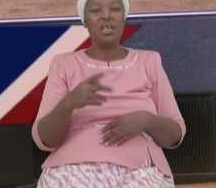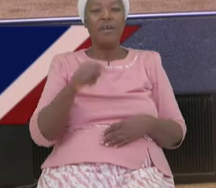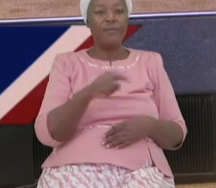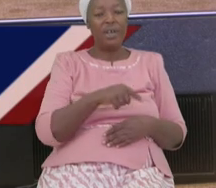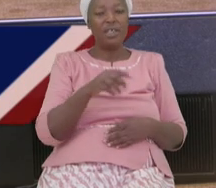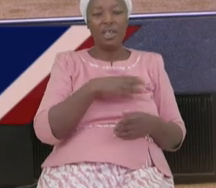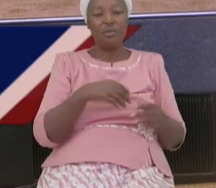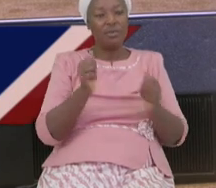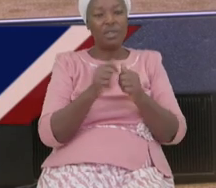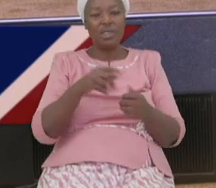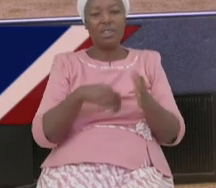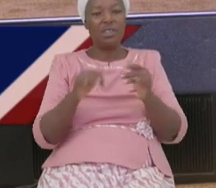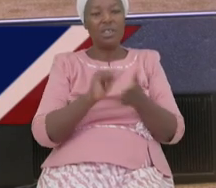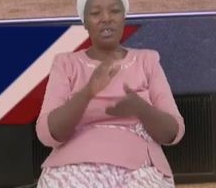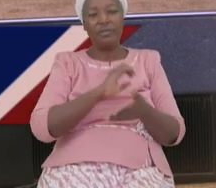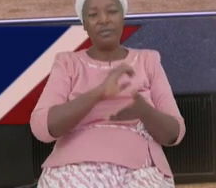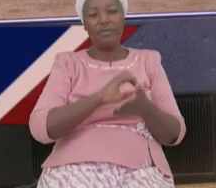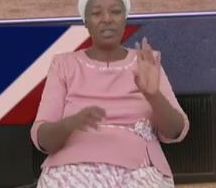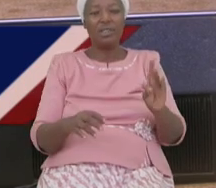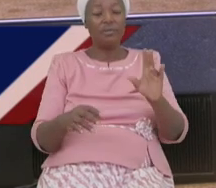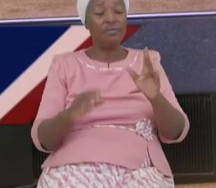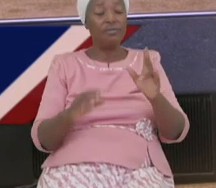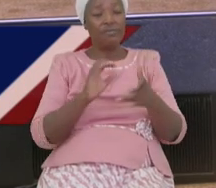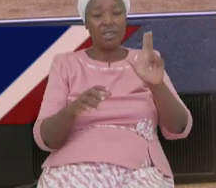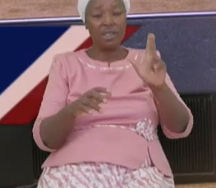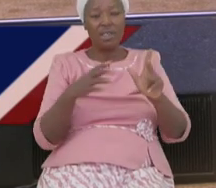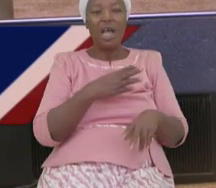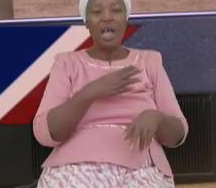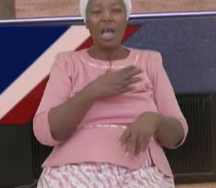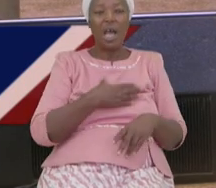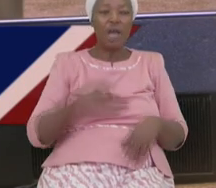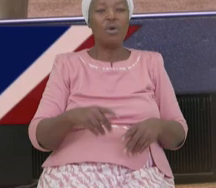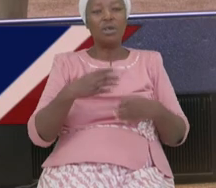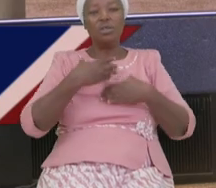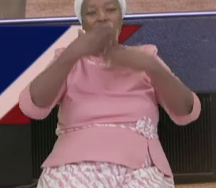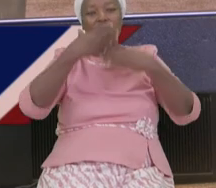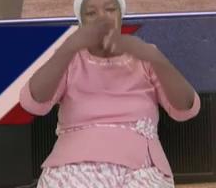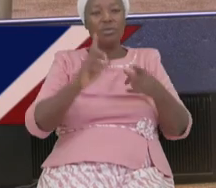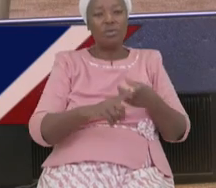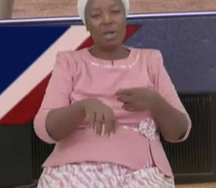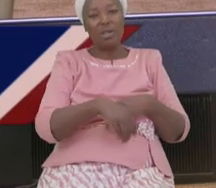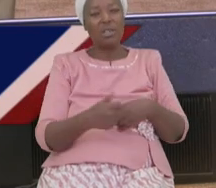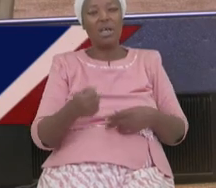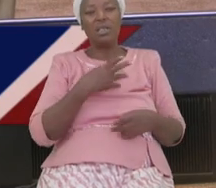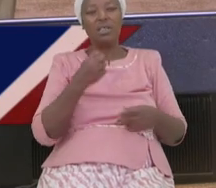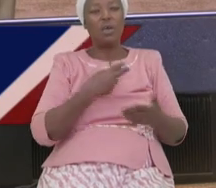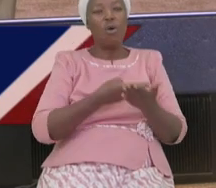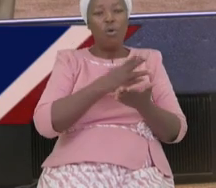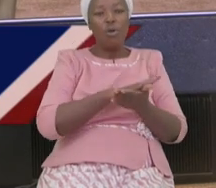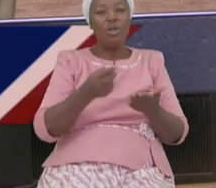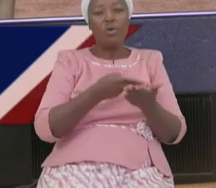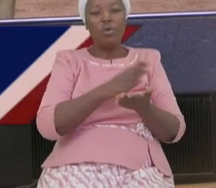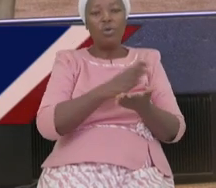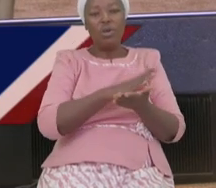3, it says, and one cried to another, and said, holy, holy, holy is the Lord of hosts, the